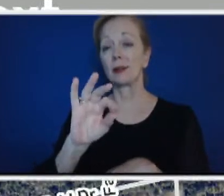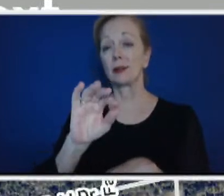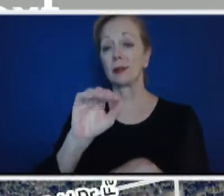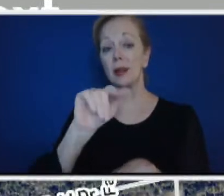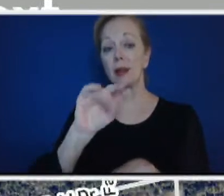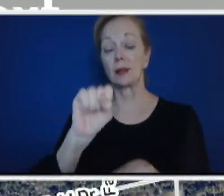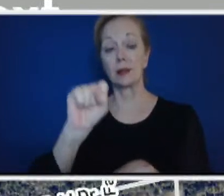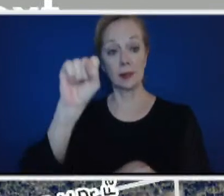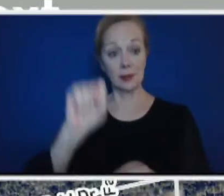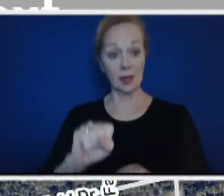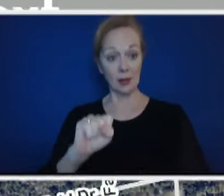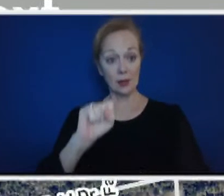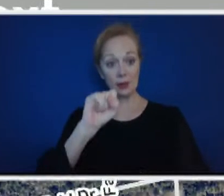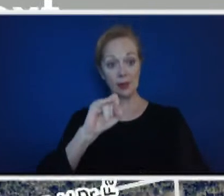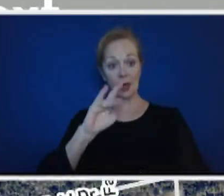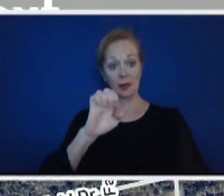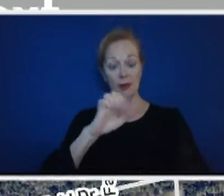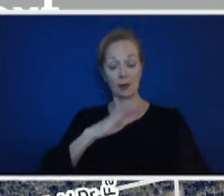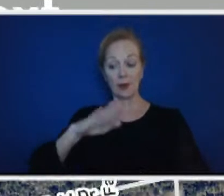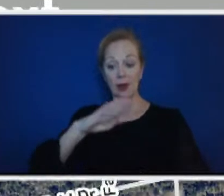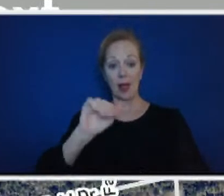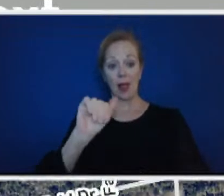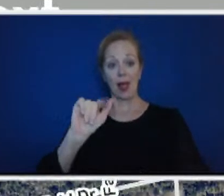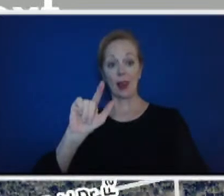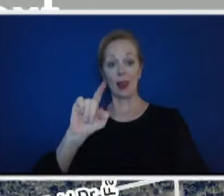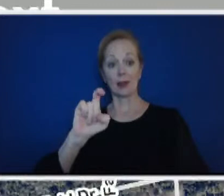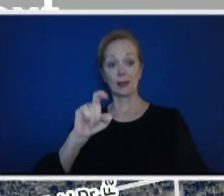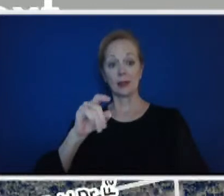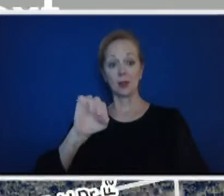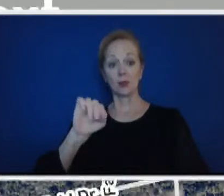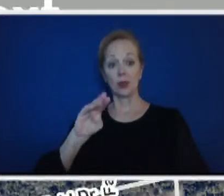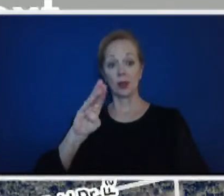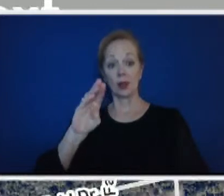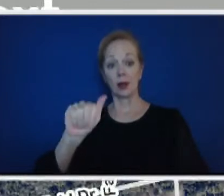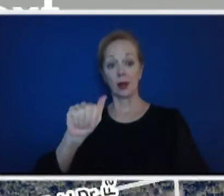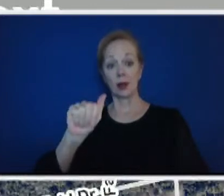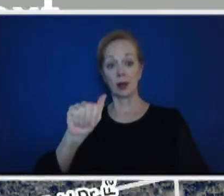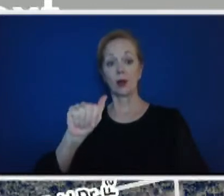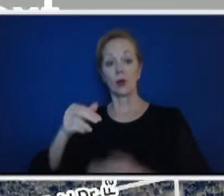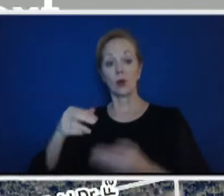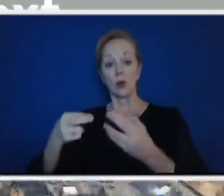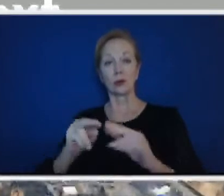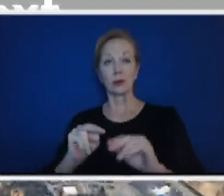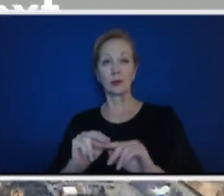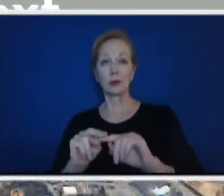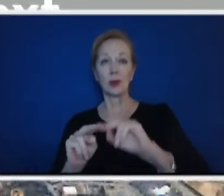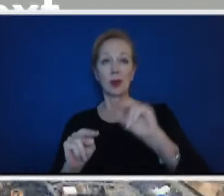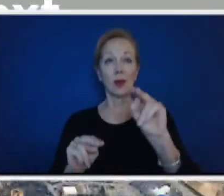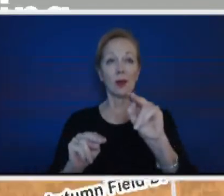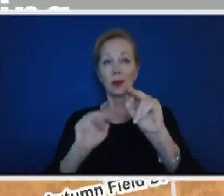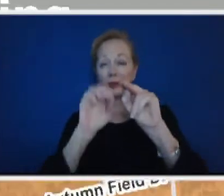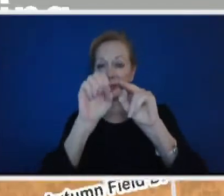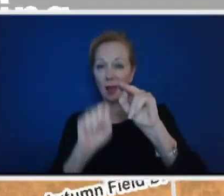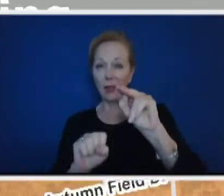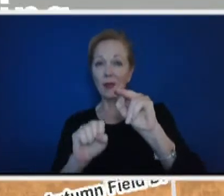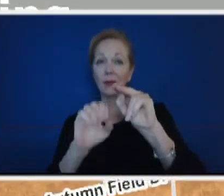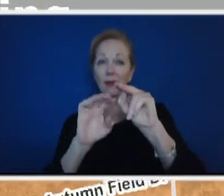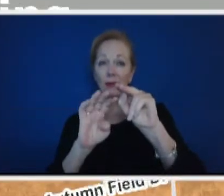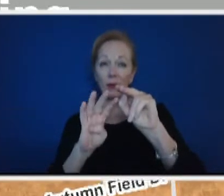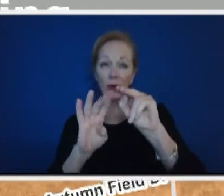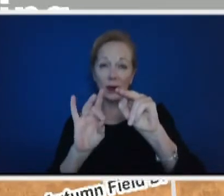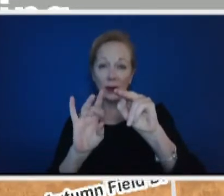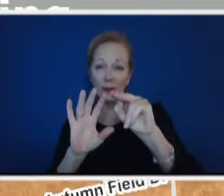south side of Alexandriana Road. It's just north there of I-485 and North Lake Mall. The current